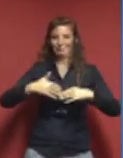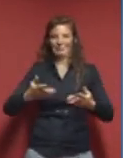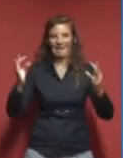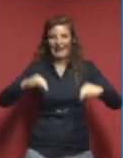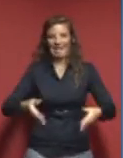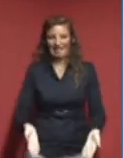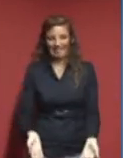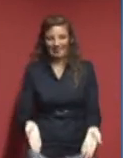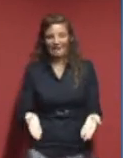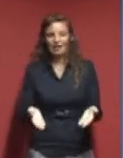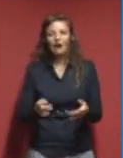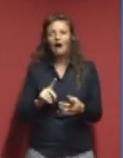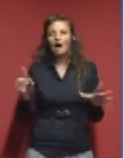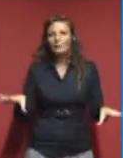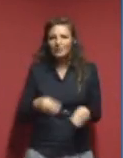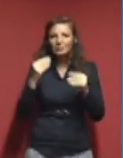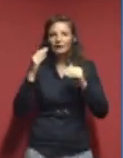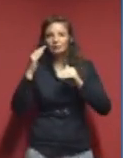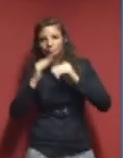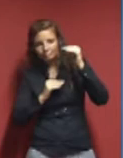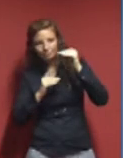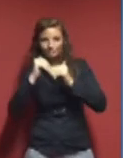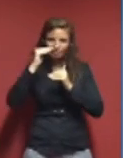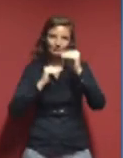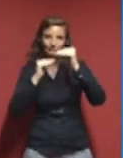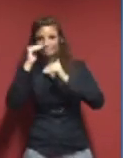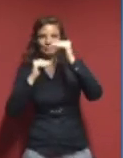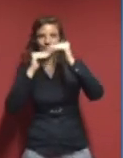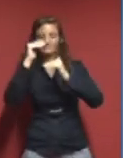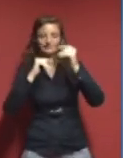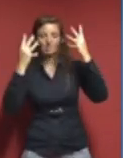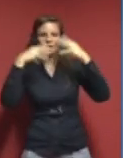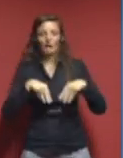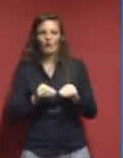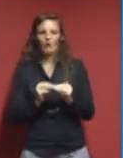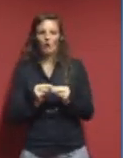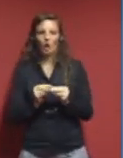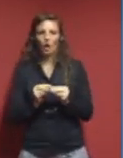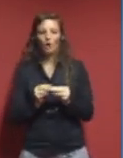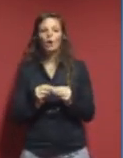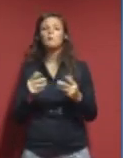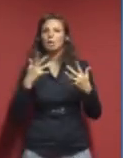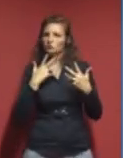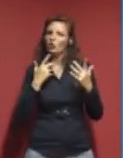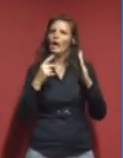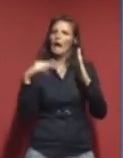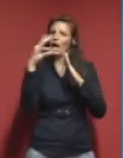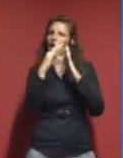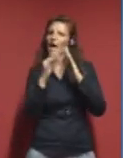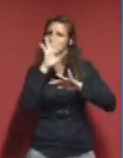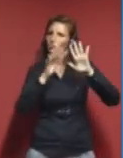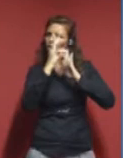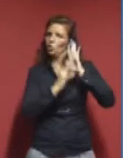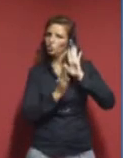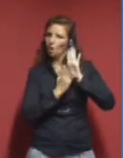And then you start building. And the way this works is the instructions, and you follow the instructions, and if something is not clear,